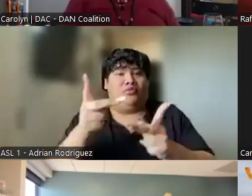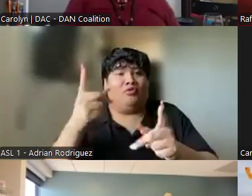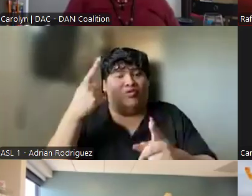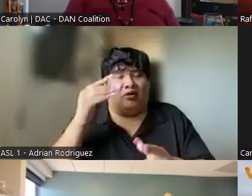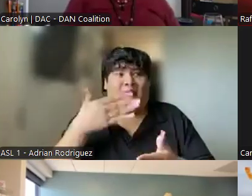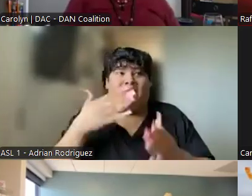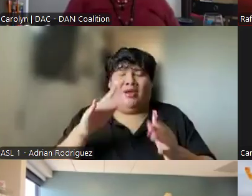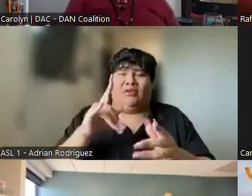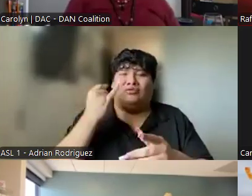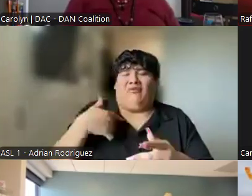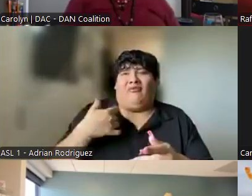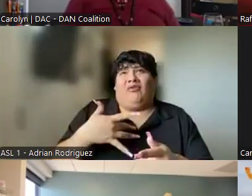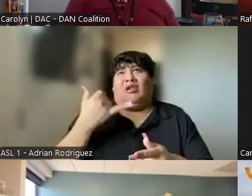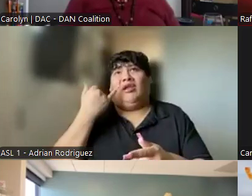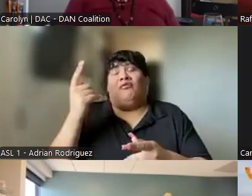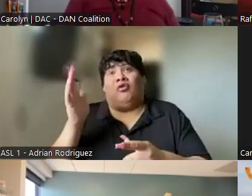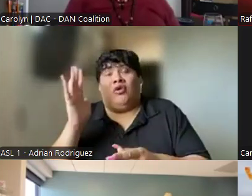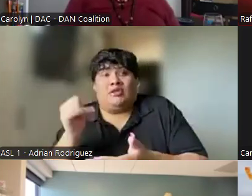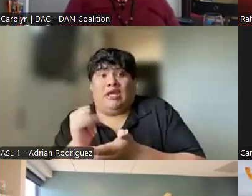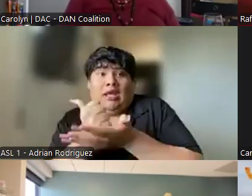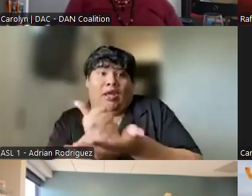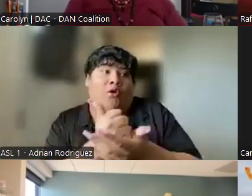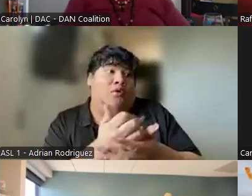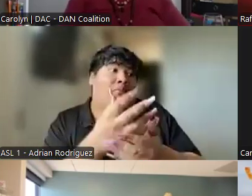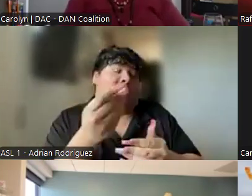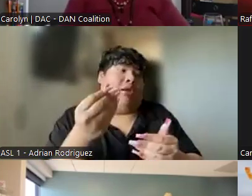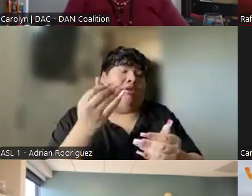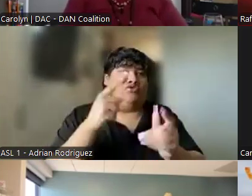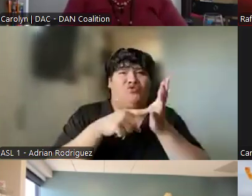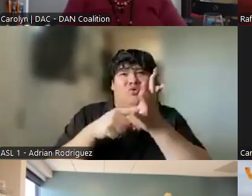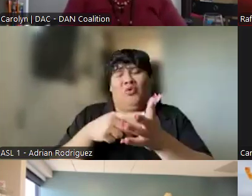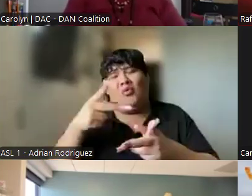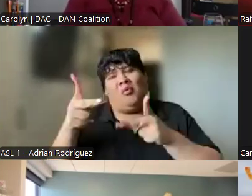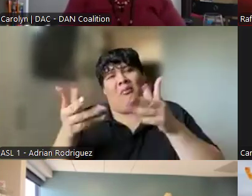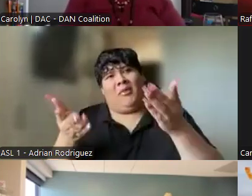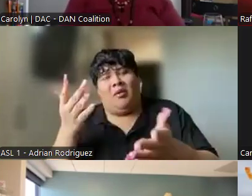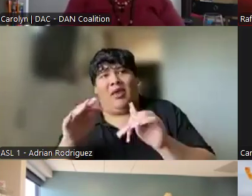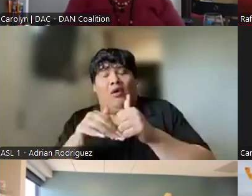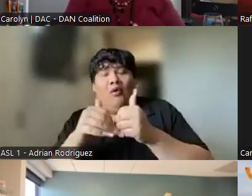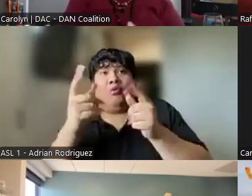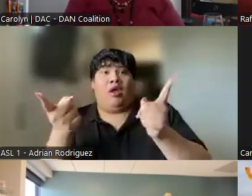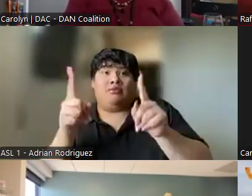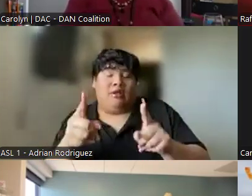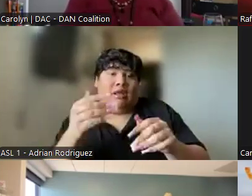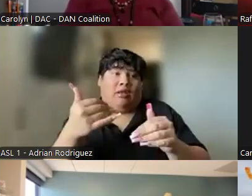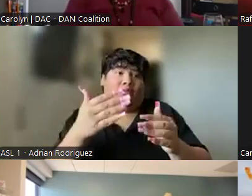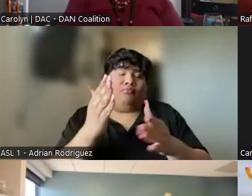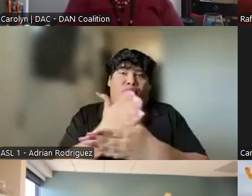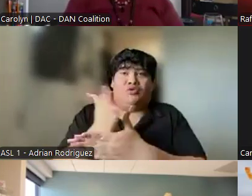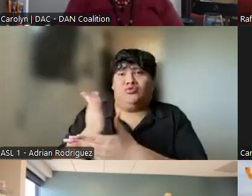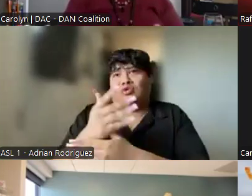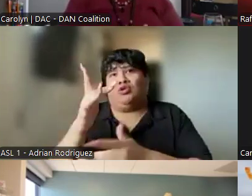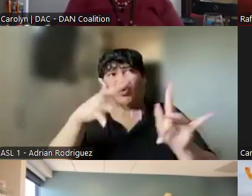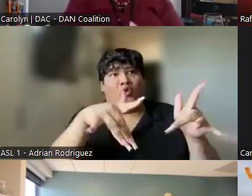And I think that if there was some sort of awareness and we could show maybe the coordination that has happened between local